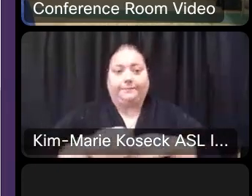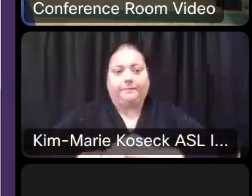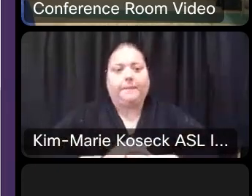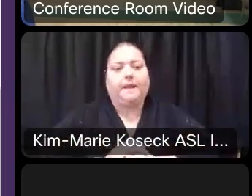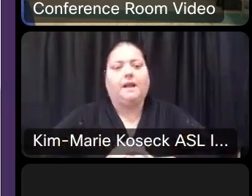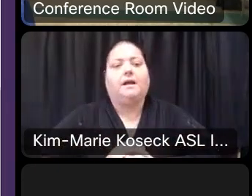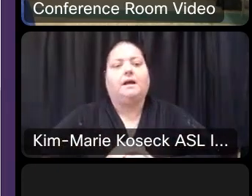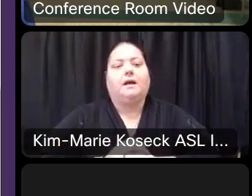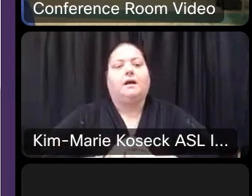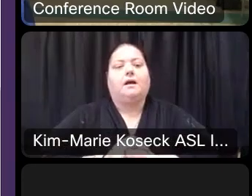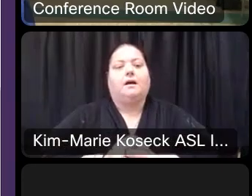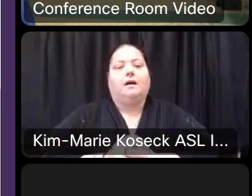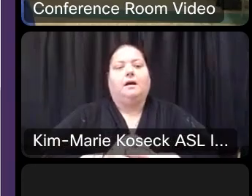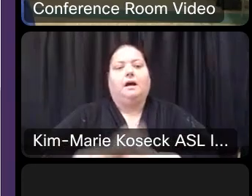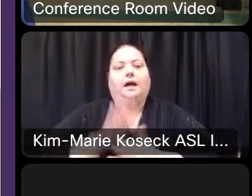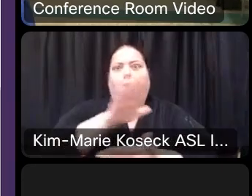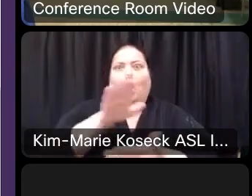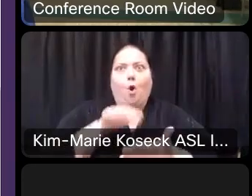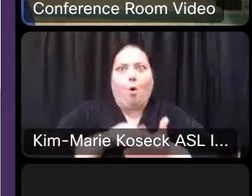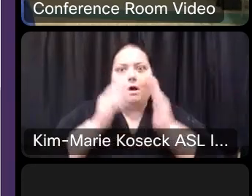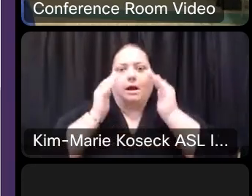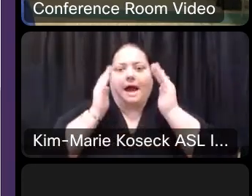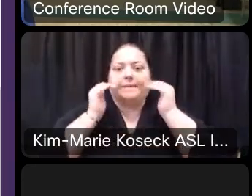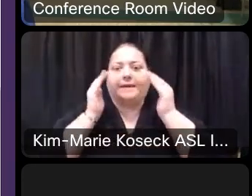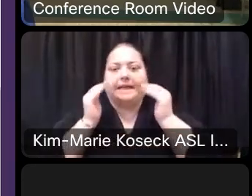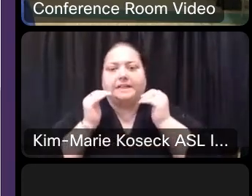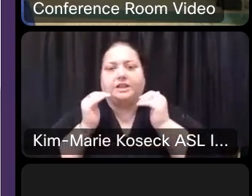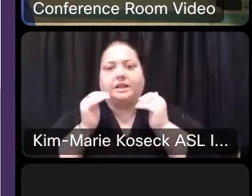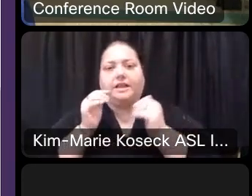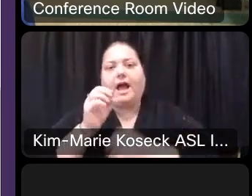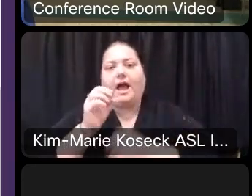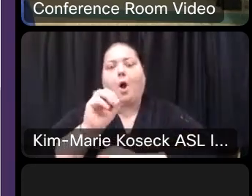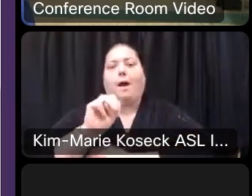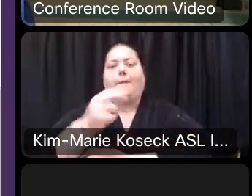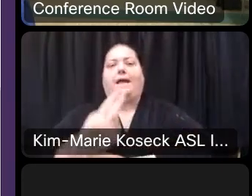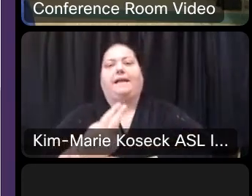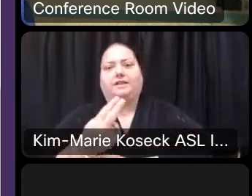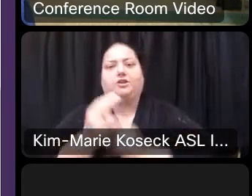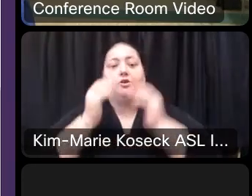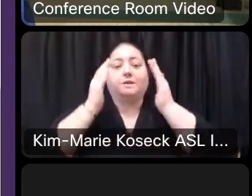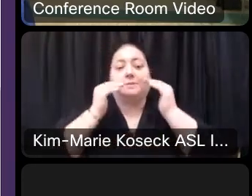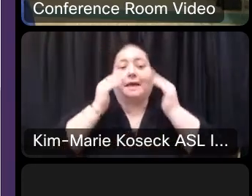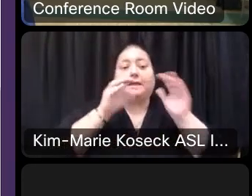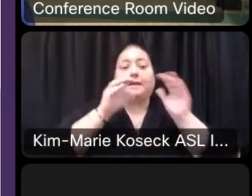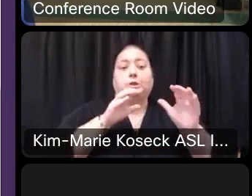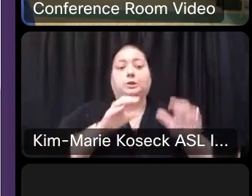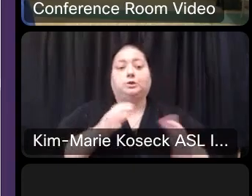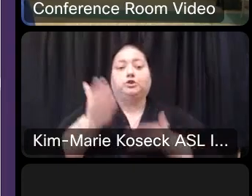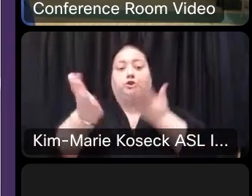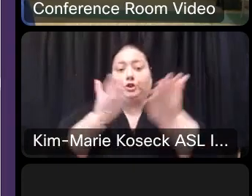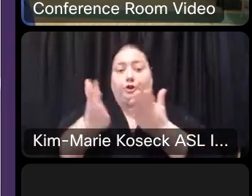is a core expectation that OMH programs are expected to be able to